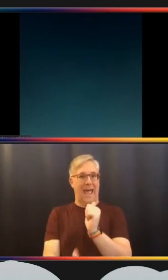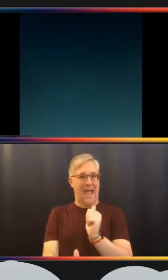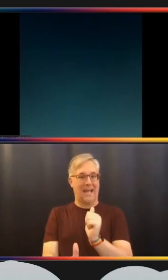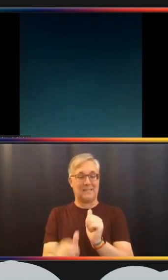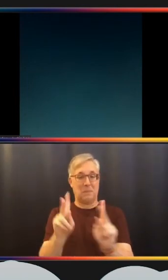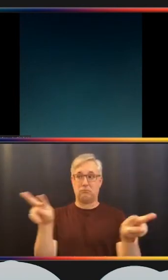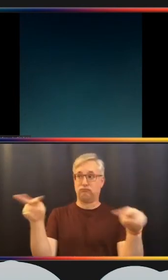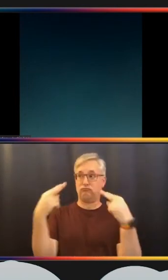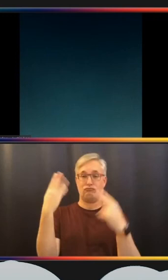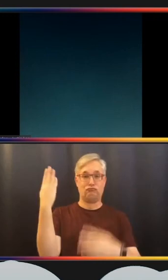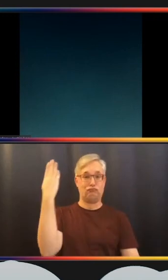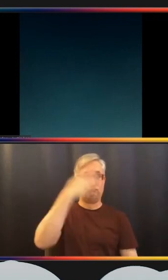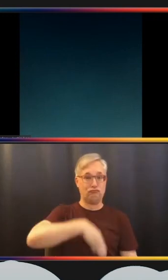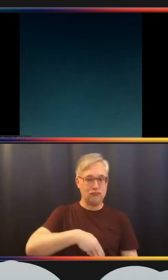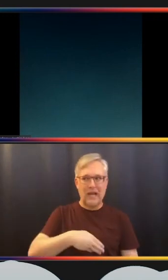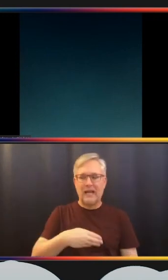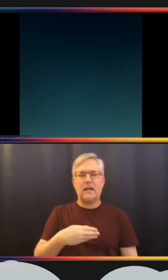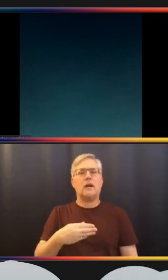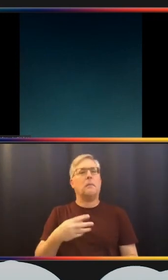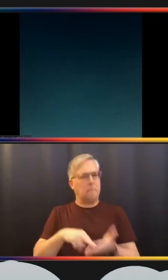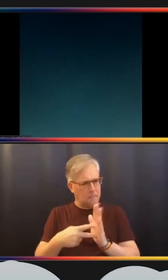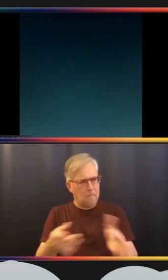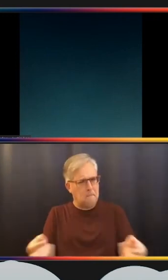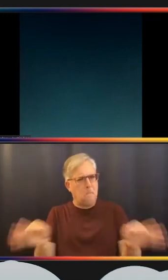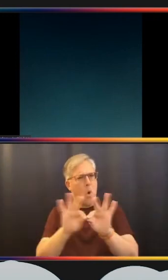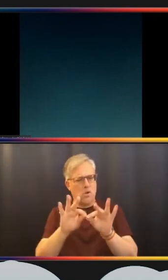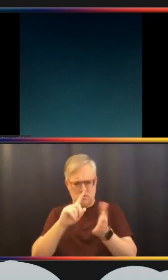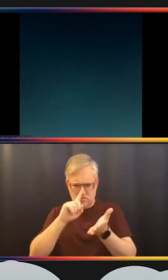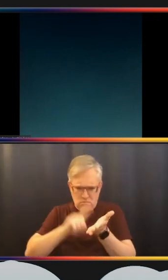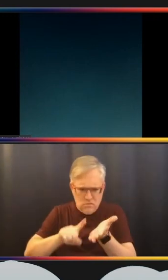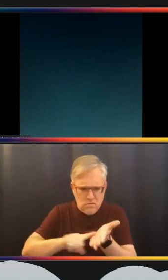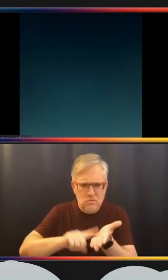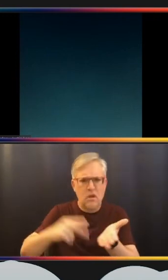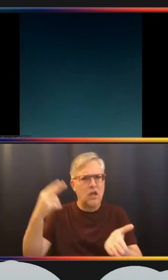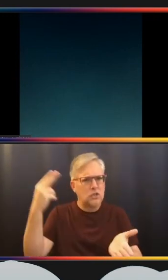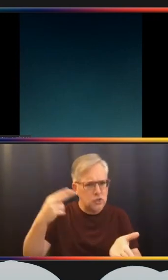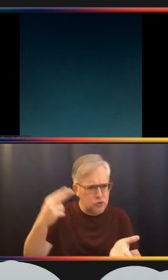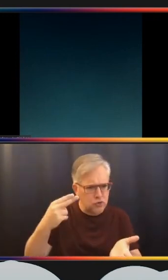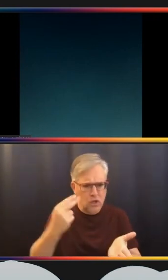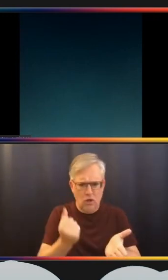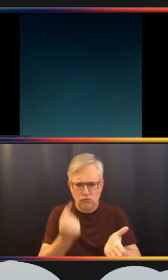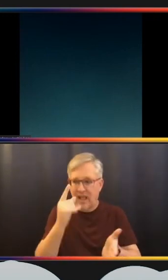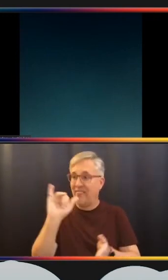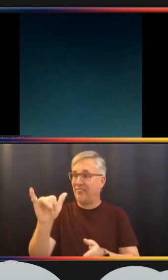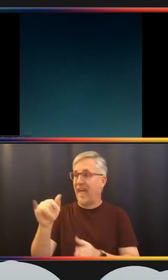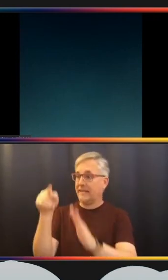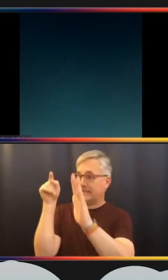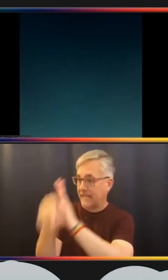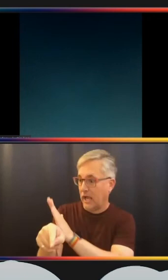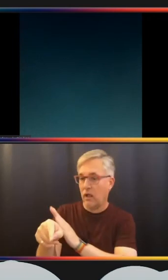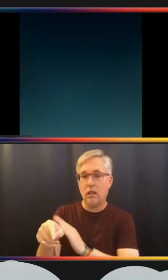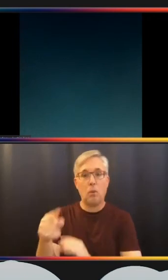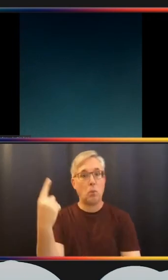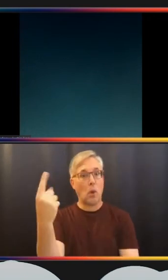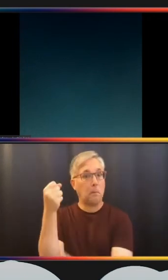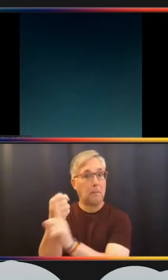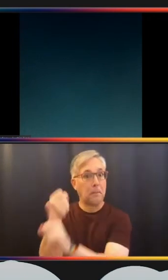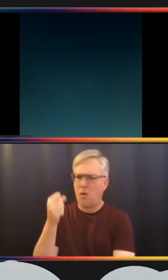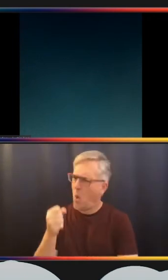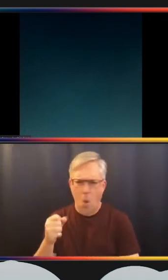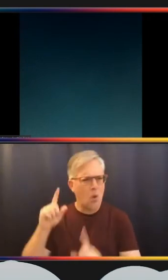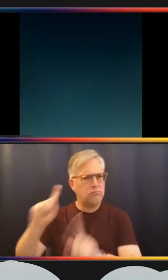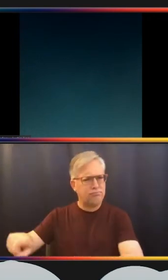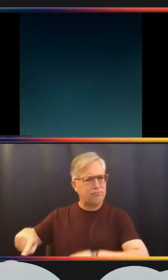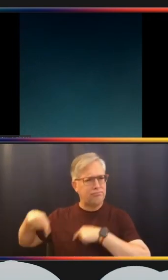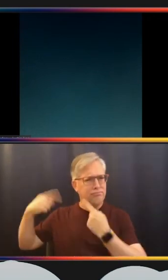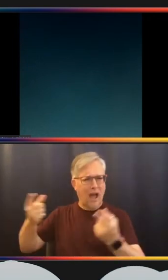what's happening and why it's happening and the history of it, and that what's happening isn't an isolated event and it's been going on. So that one's